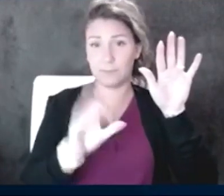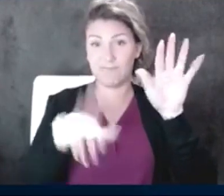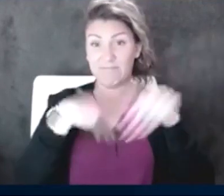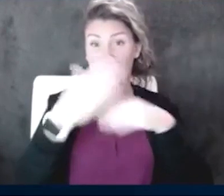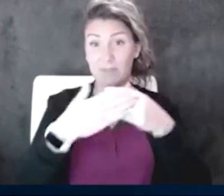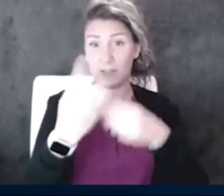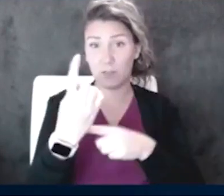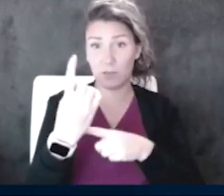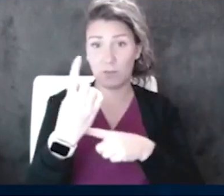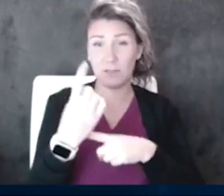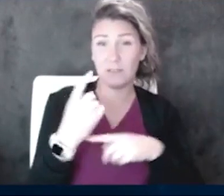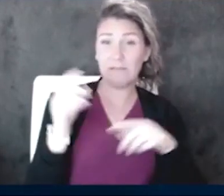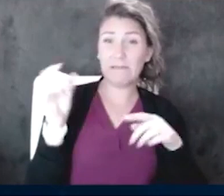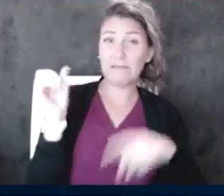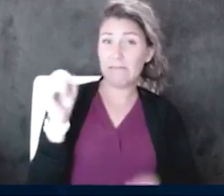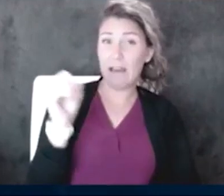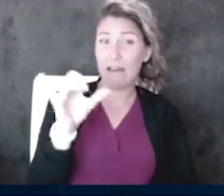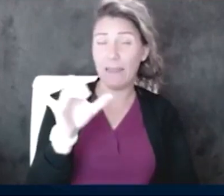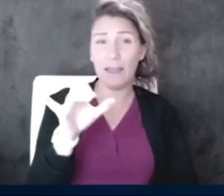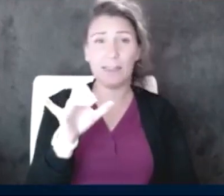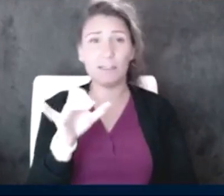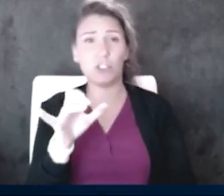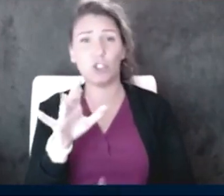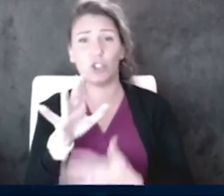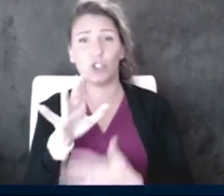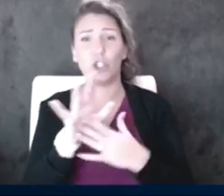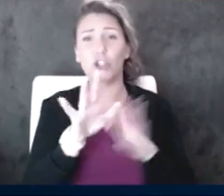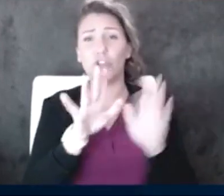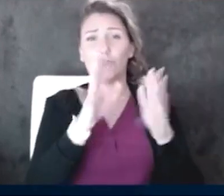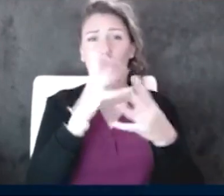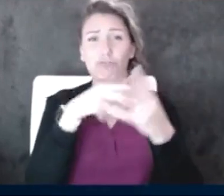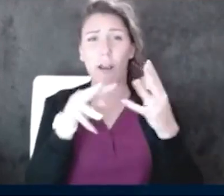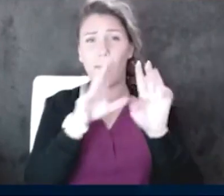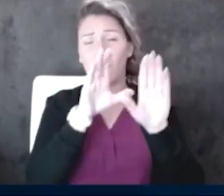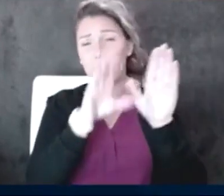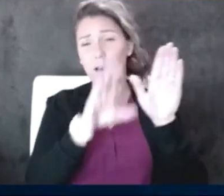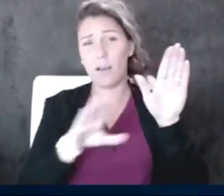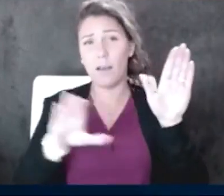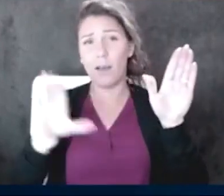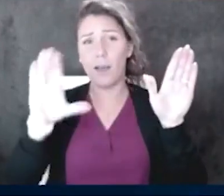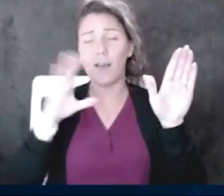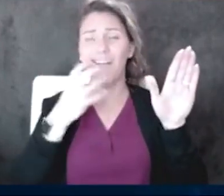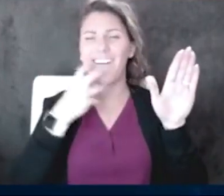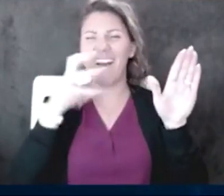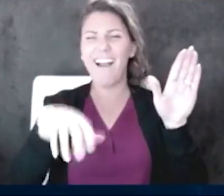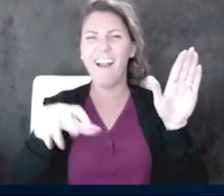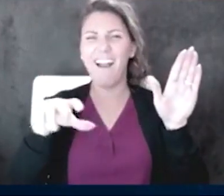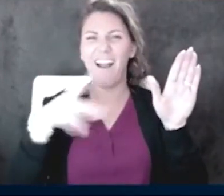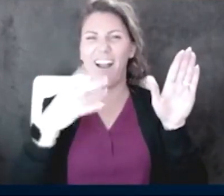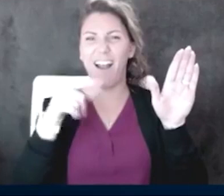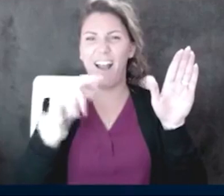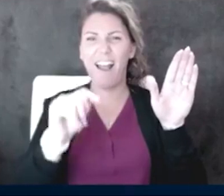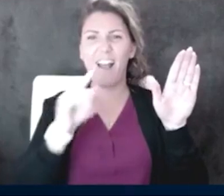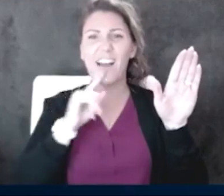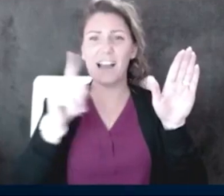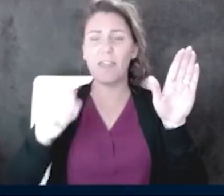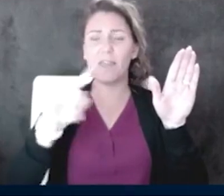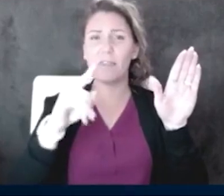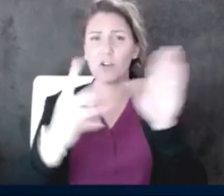Yeah, this is the graph of the hot spots, and you can see how the number of how those hot spots really mimic